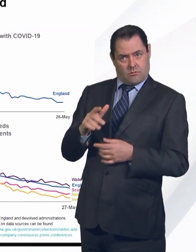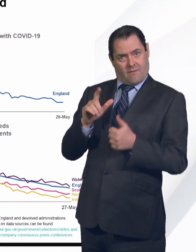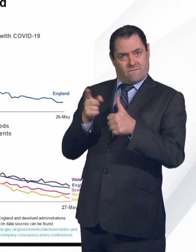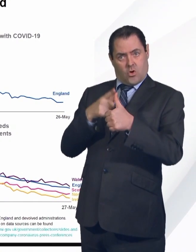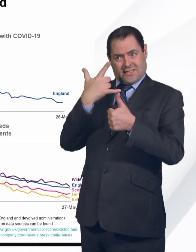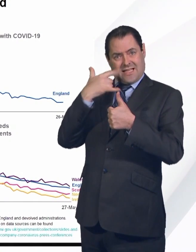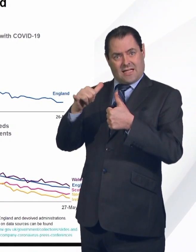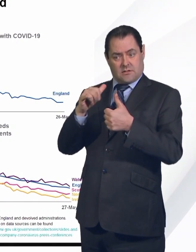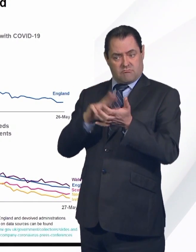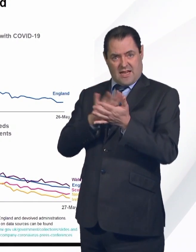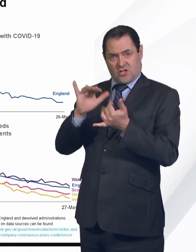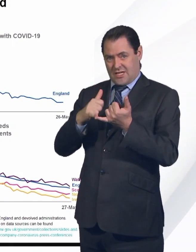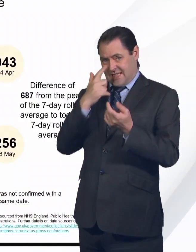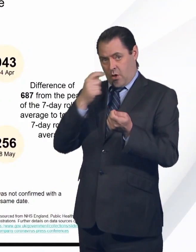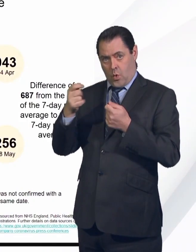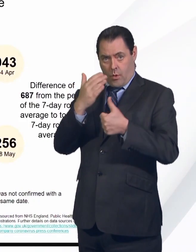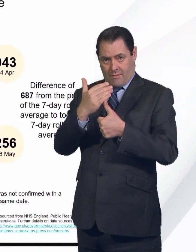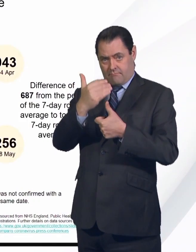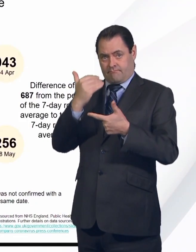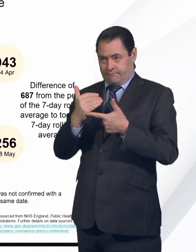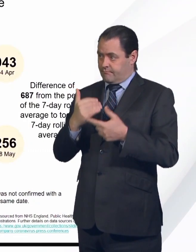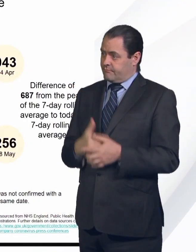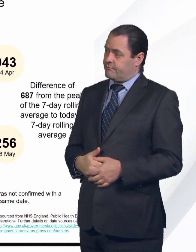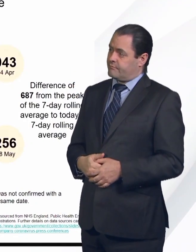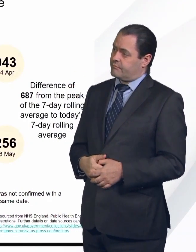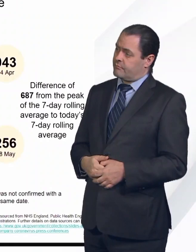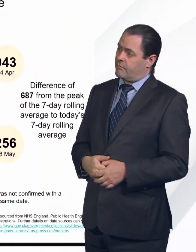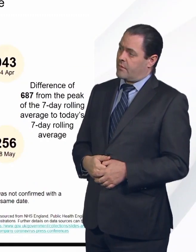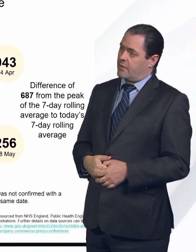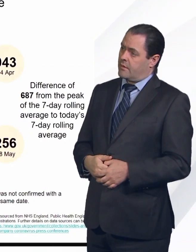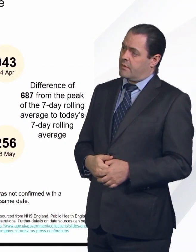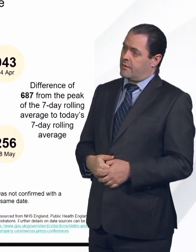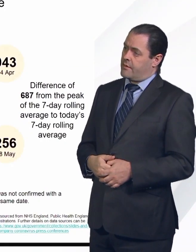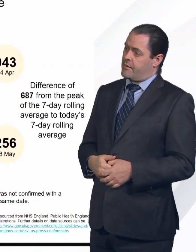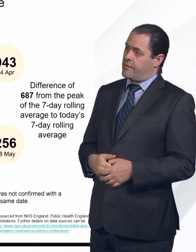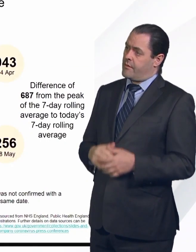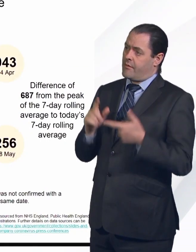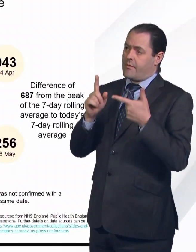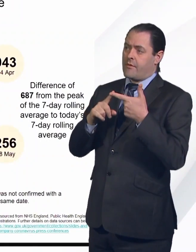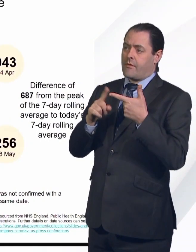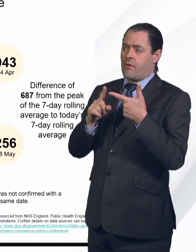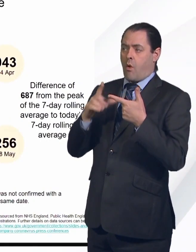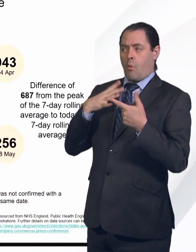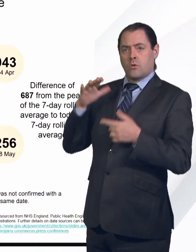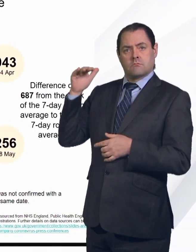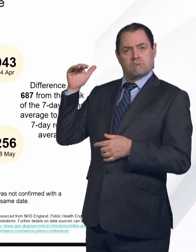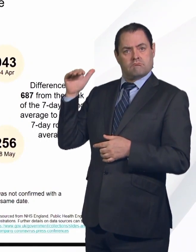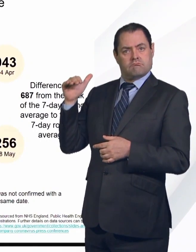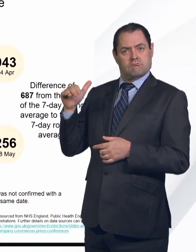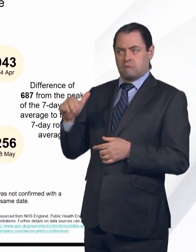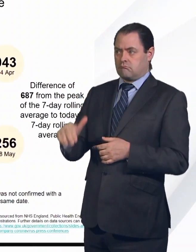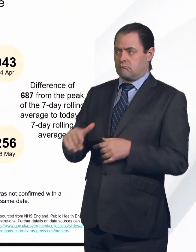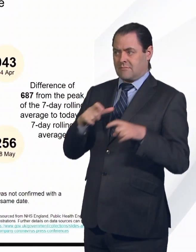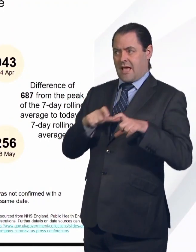test. Can I have the next slide, please? Our second test is to see a sustained and